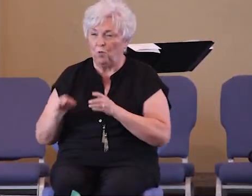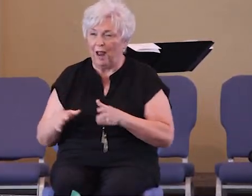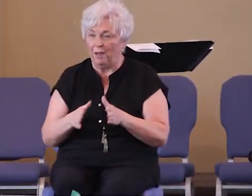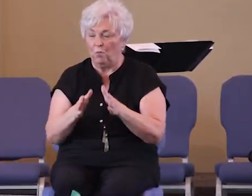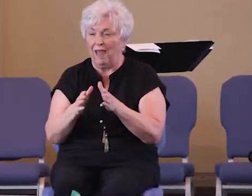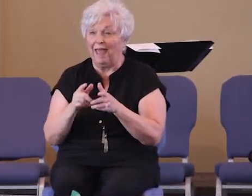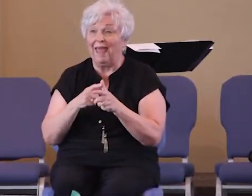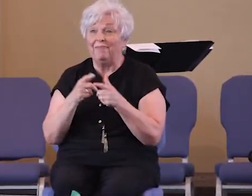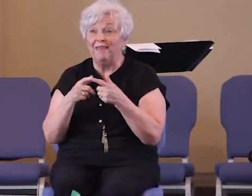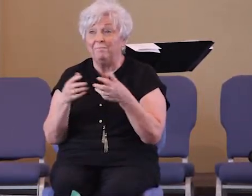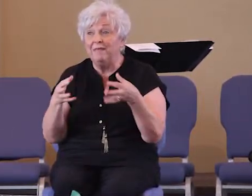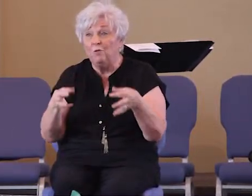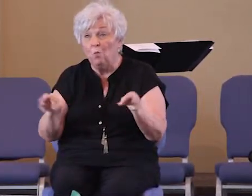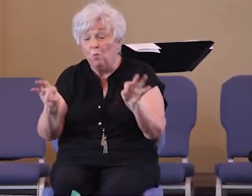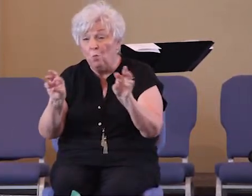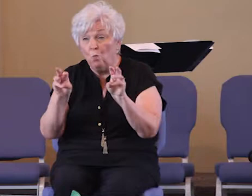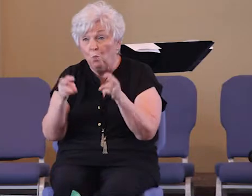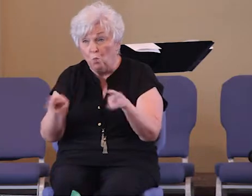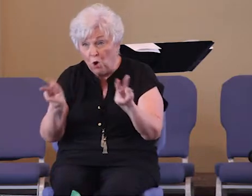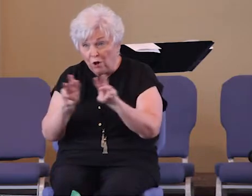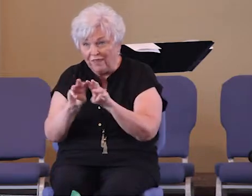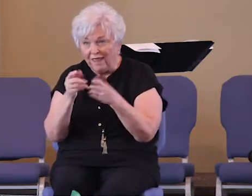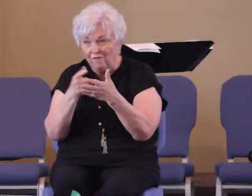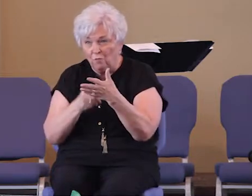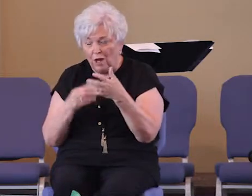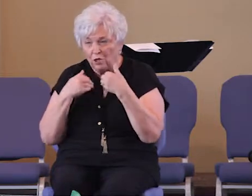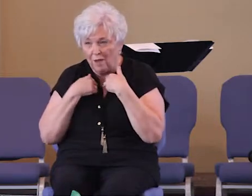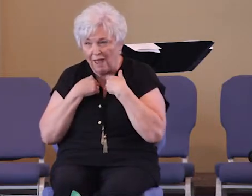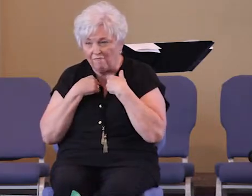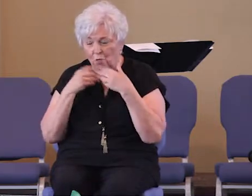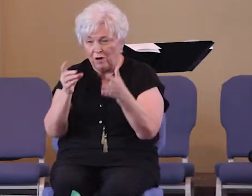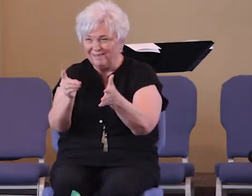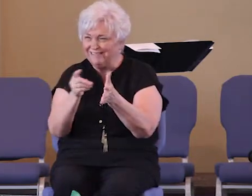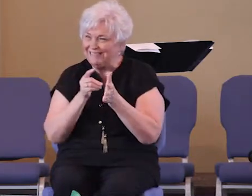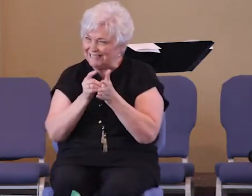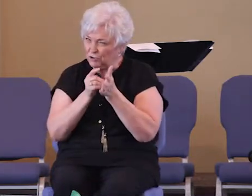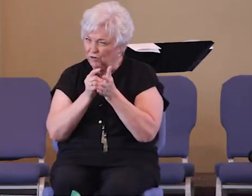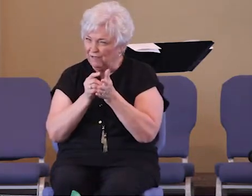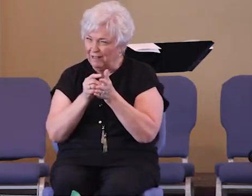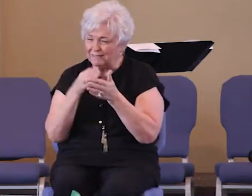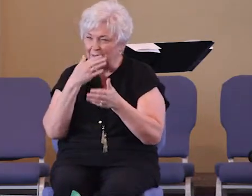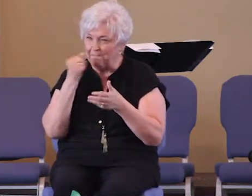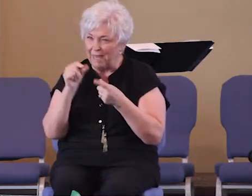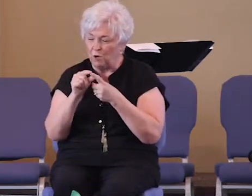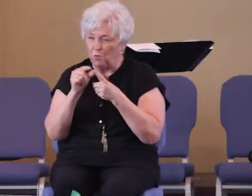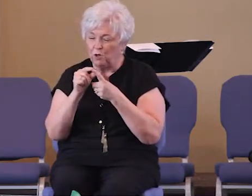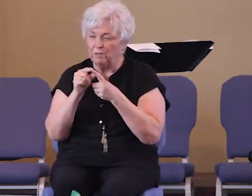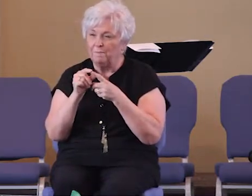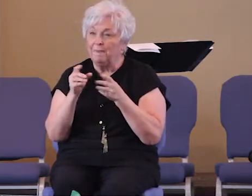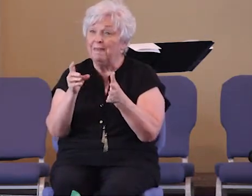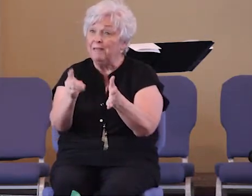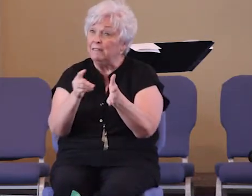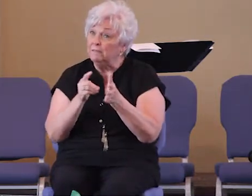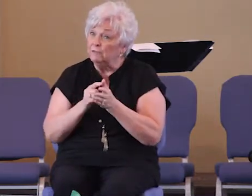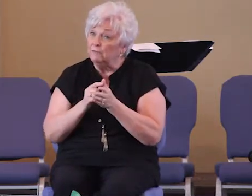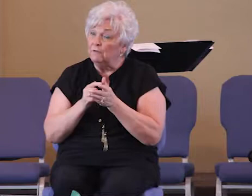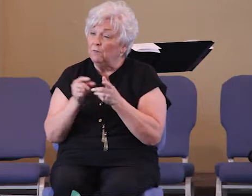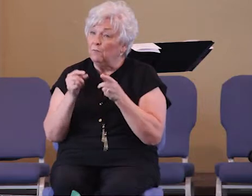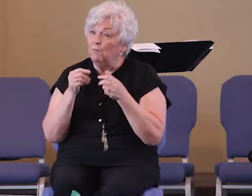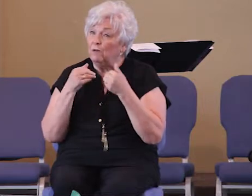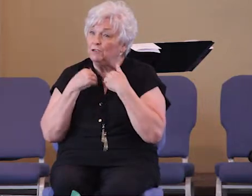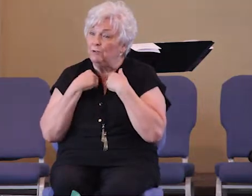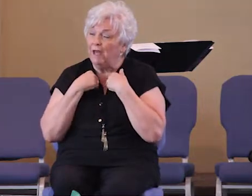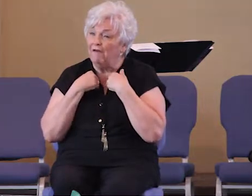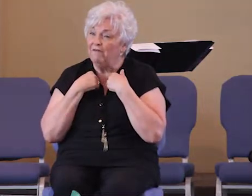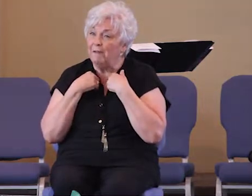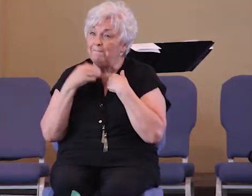have. Or be deserving. Maybe that's probably a better word. Be deserving of what you have because you're walked in the ways